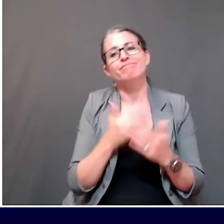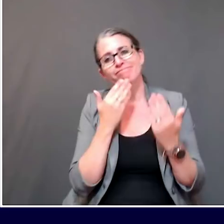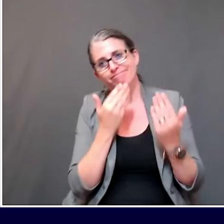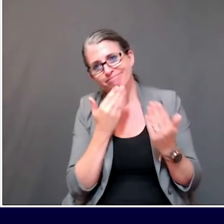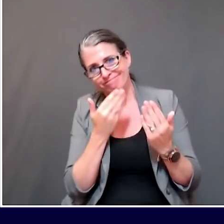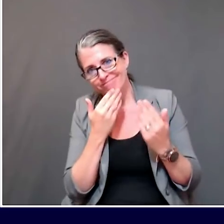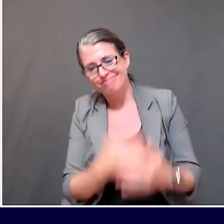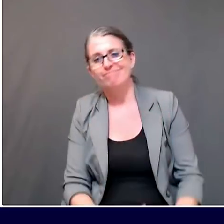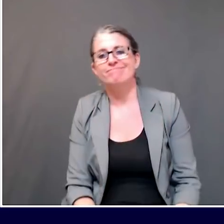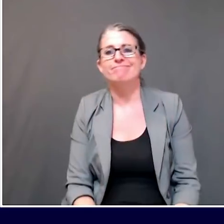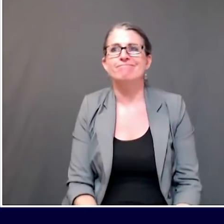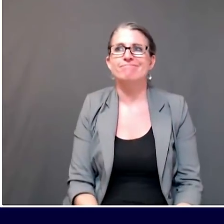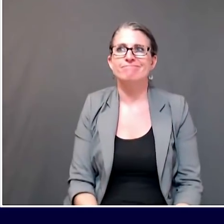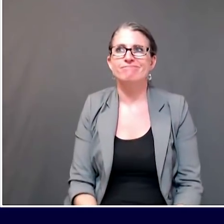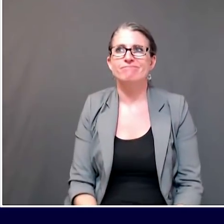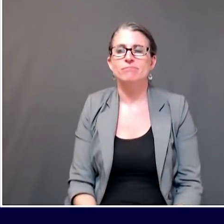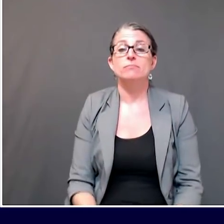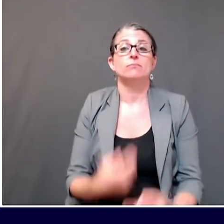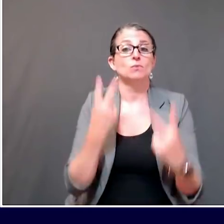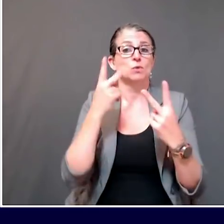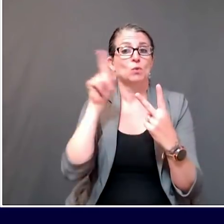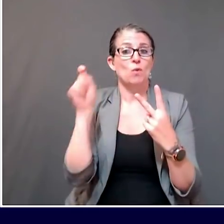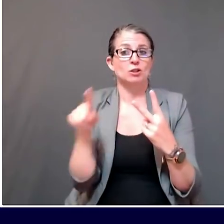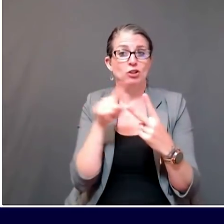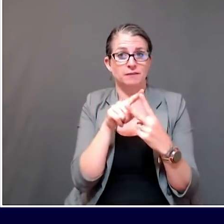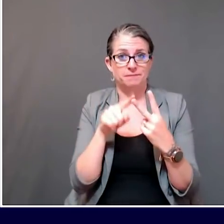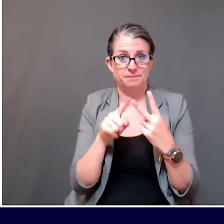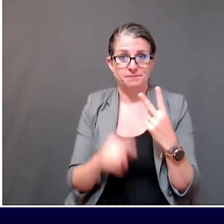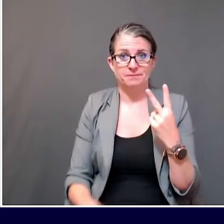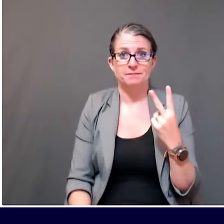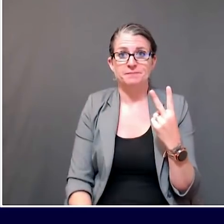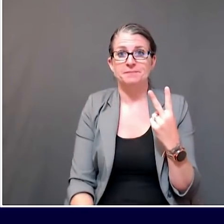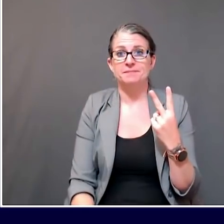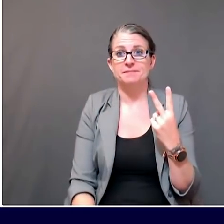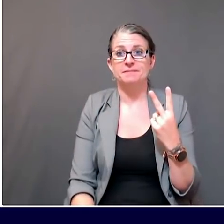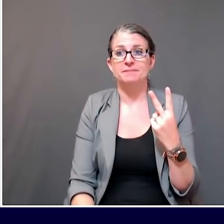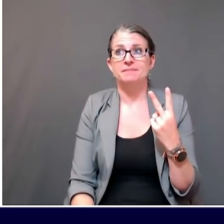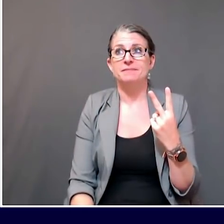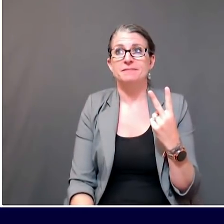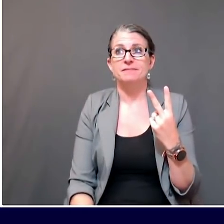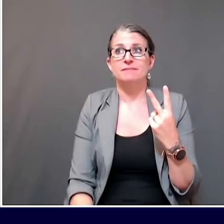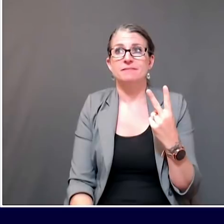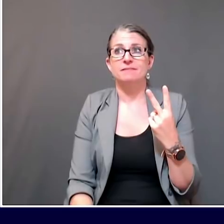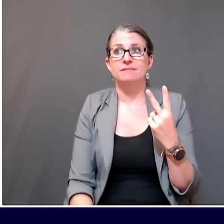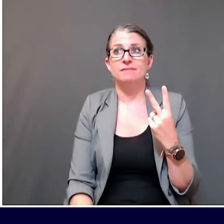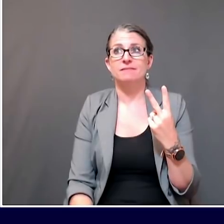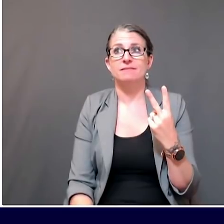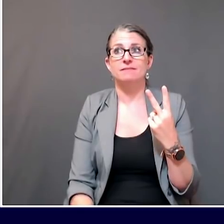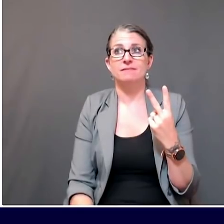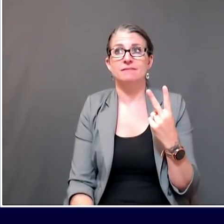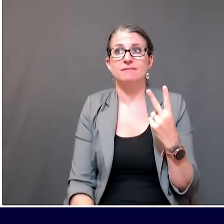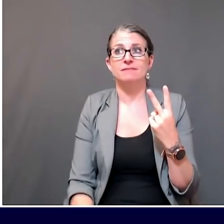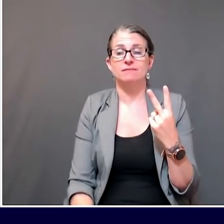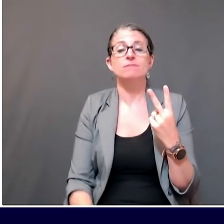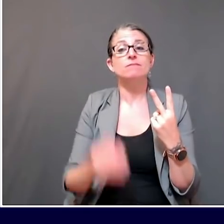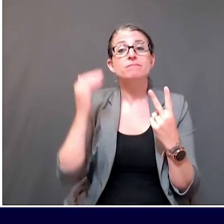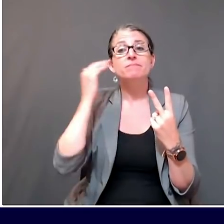things. The organizers of the Maine Marathon have decided to cancel this